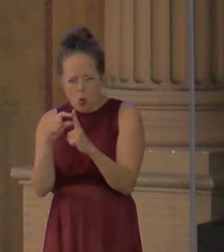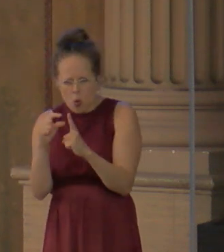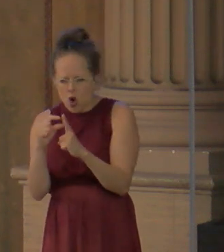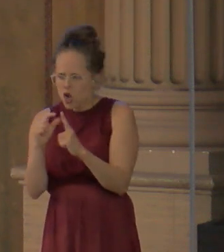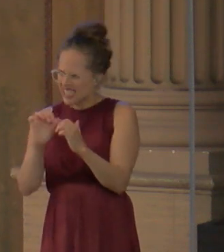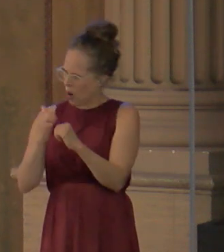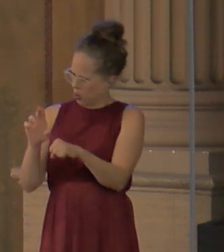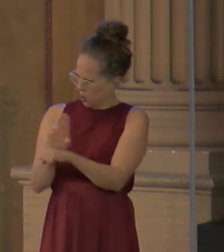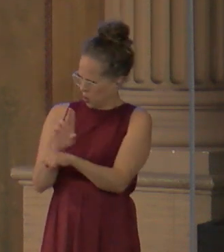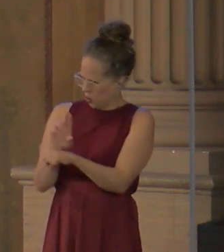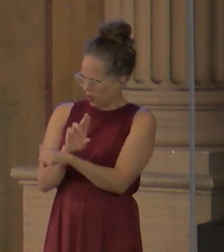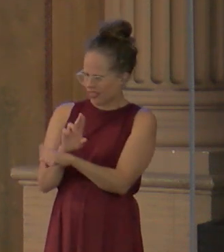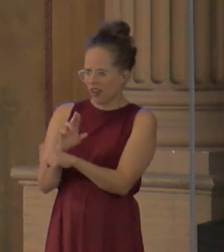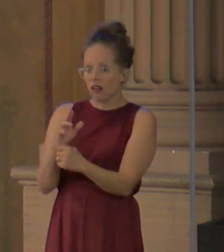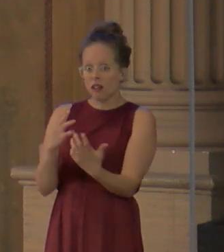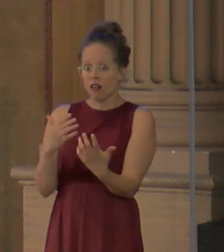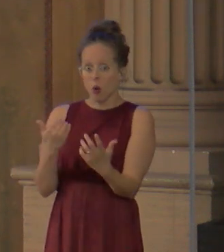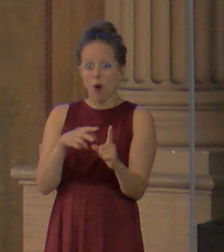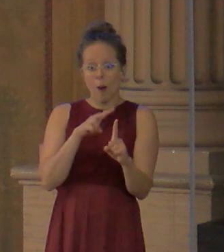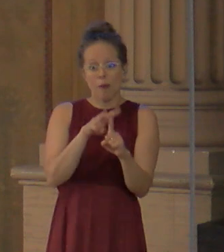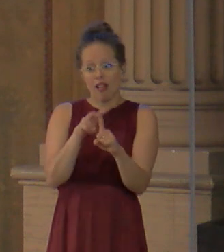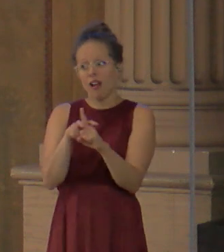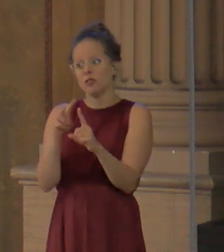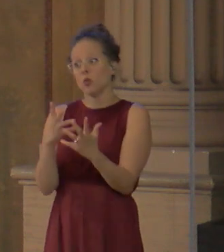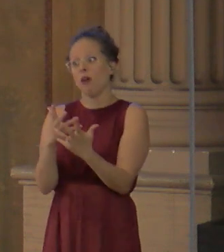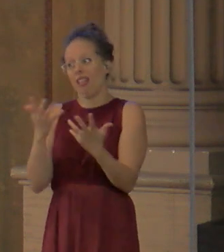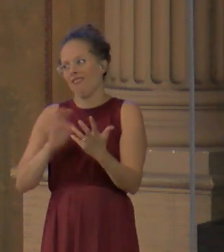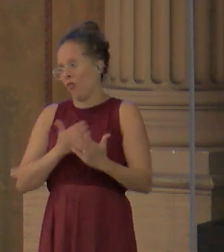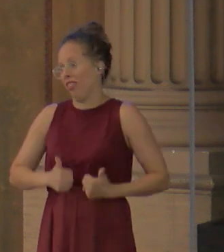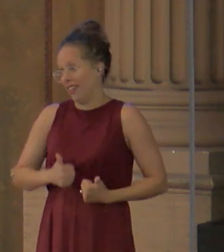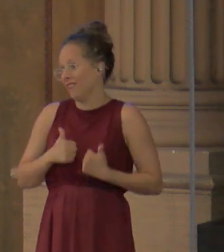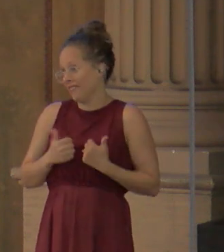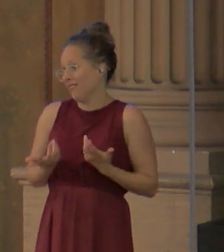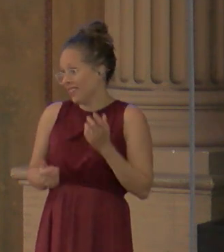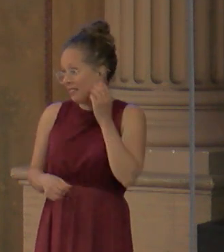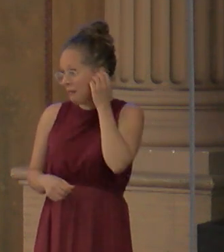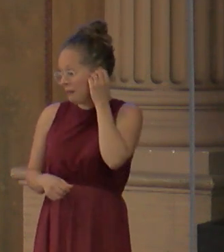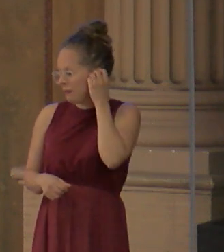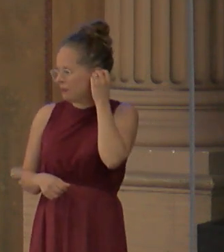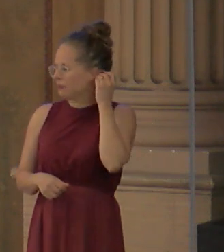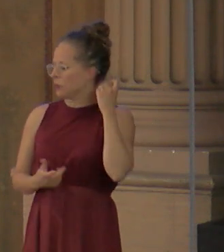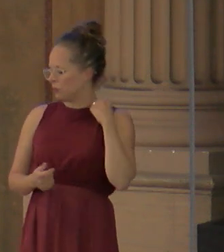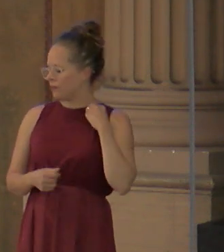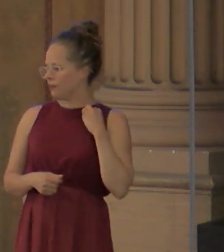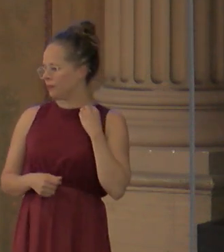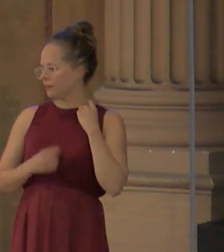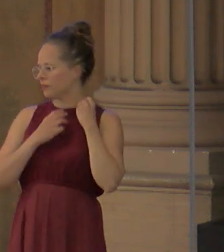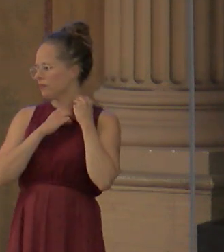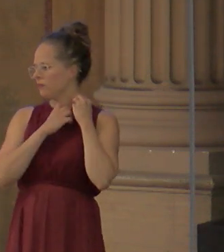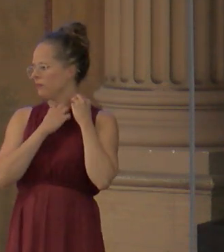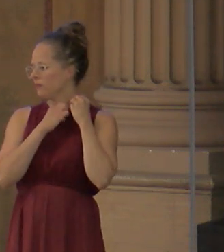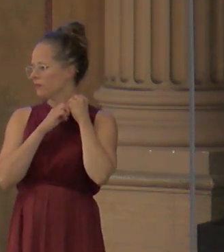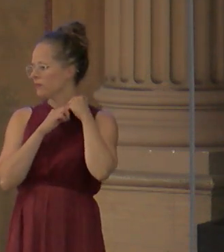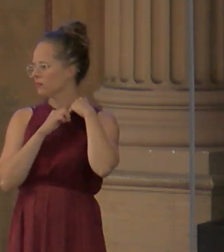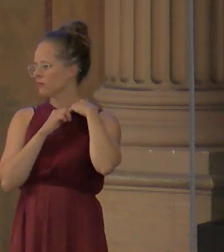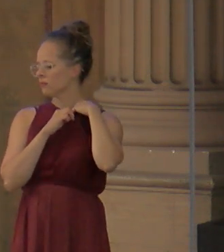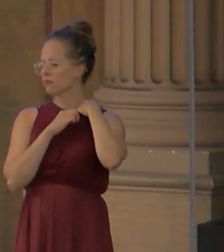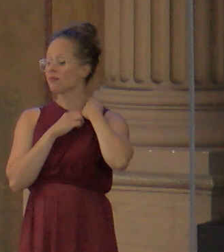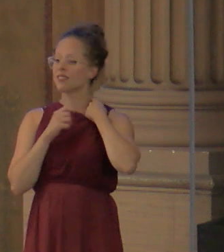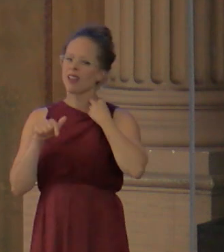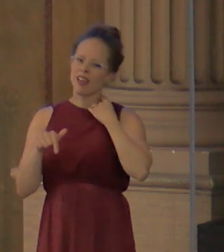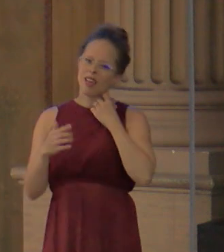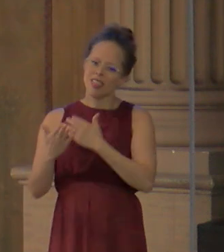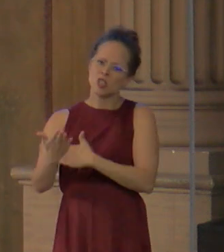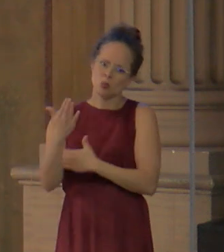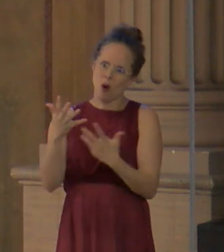just applies to so many more areas of life for us today. And so, even though our verses this morning, we're going to look at a lot of them,